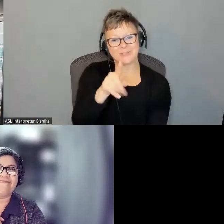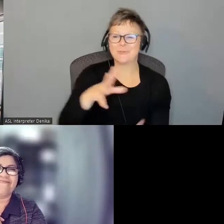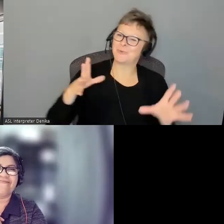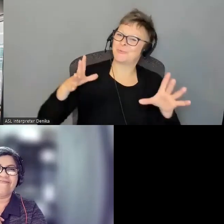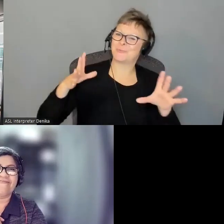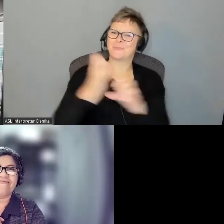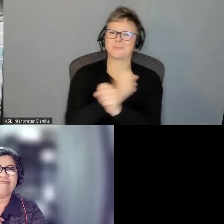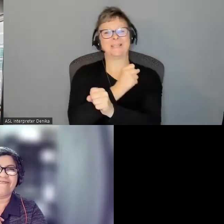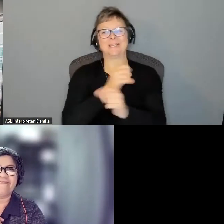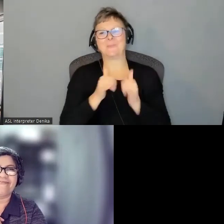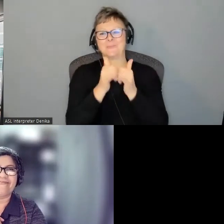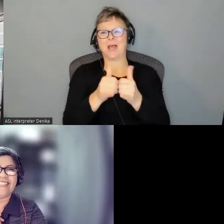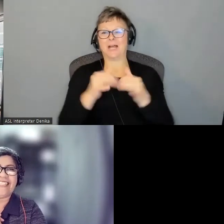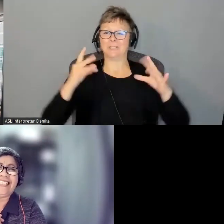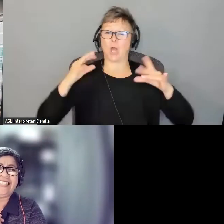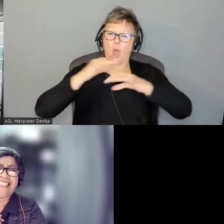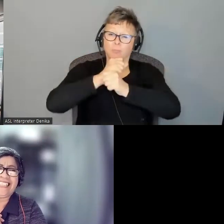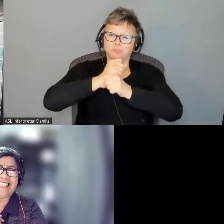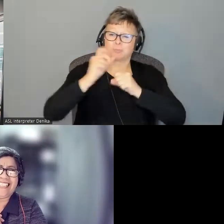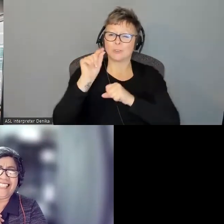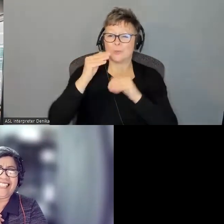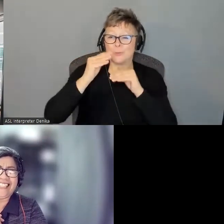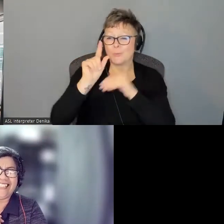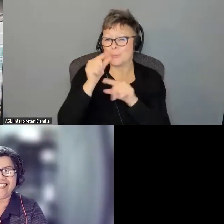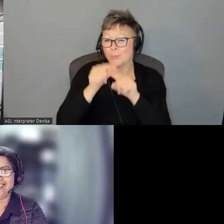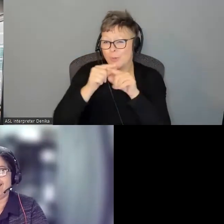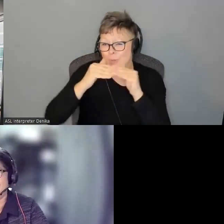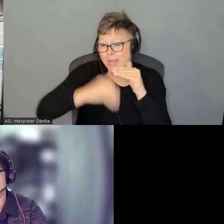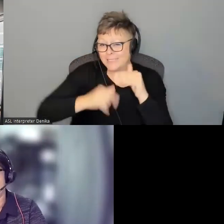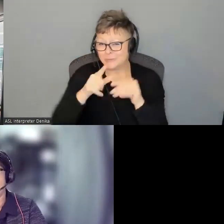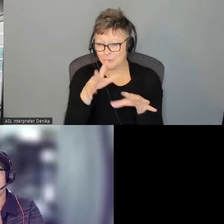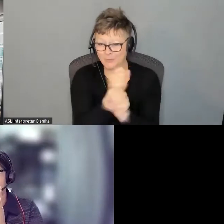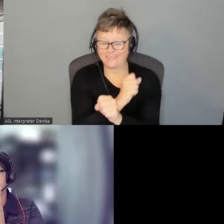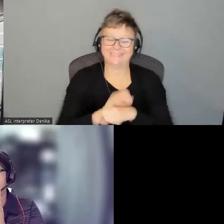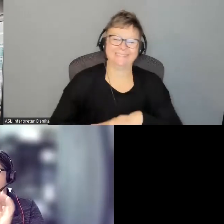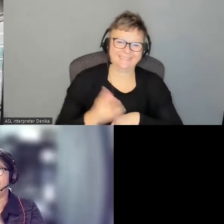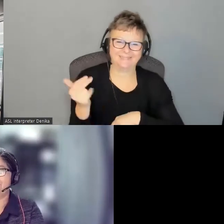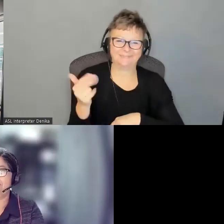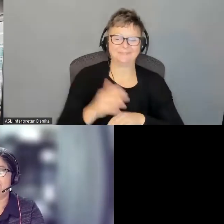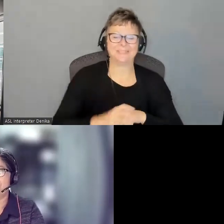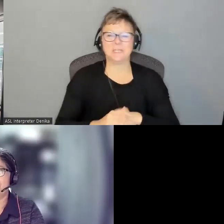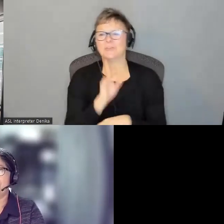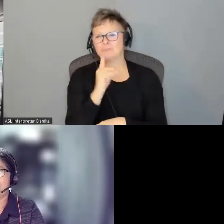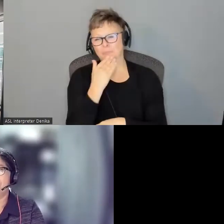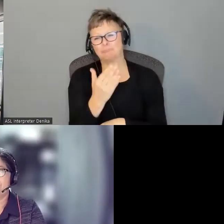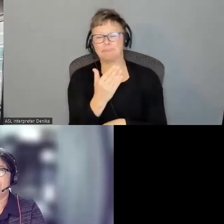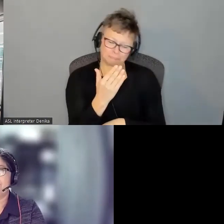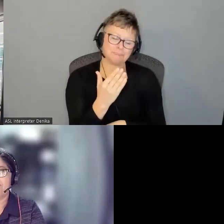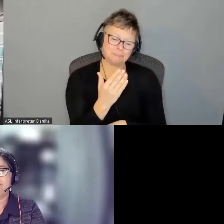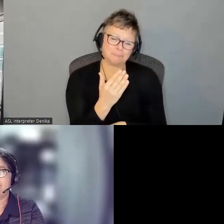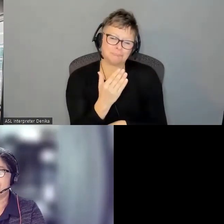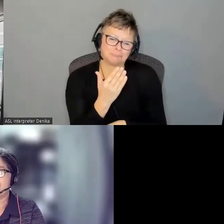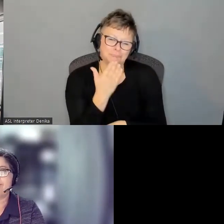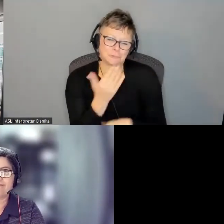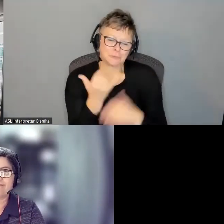succinct 20 words or less response. I think that's a really good point at which to close our webinar off.